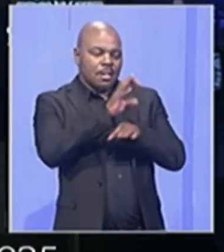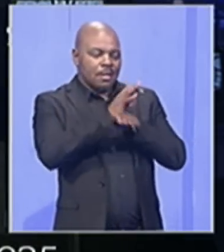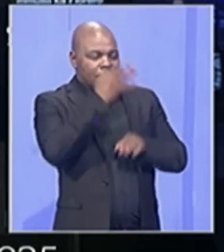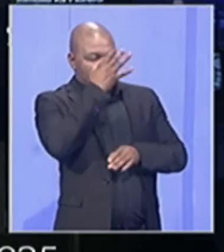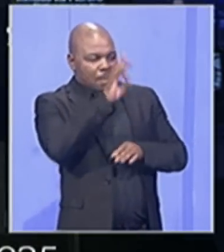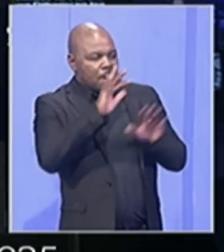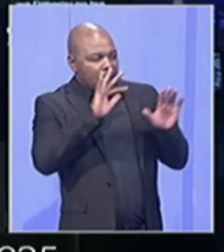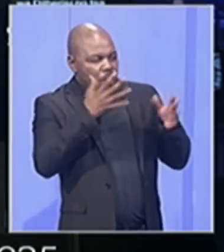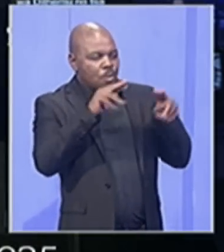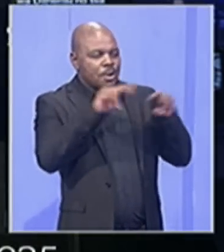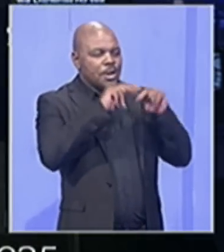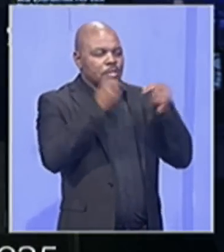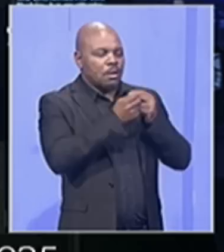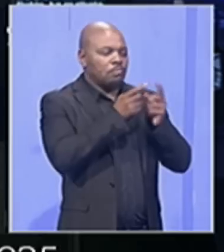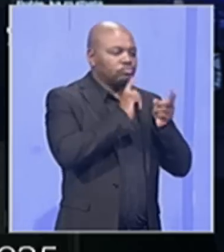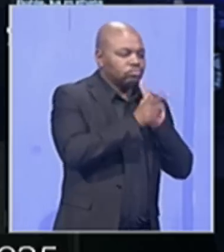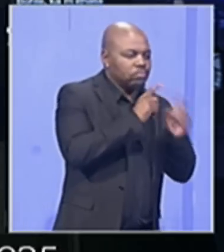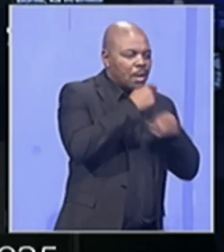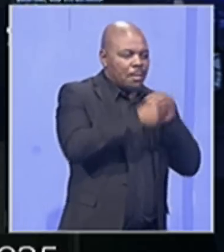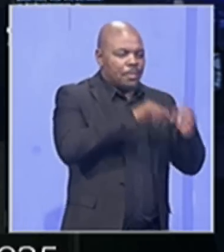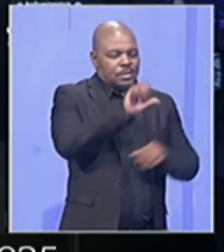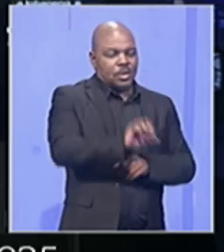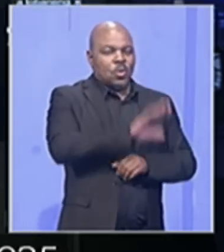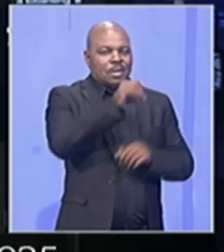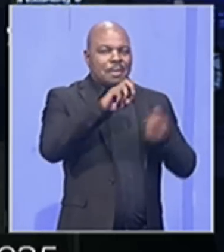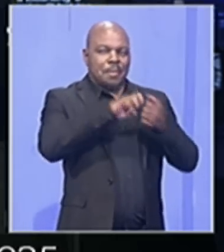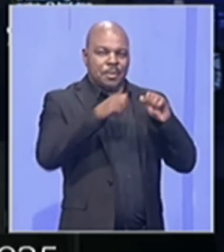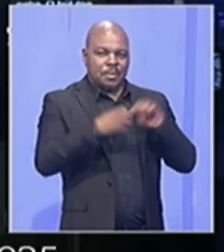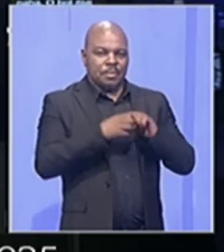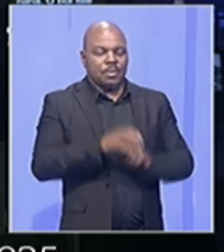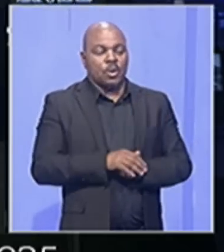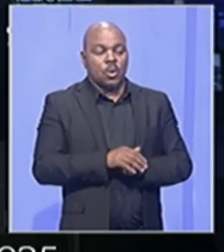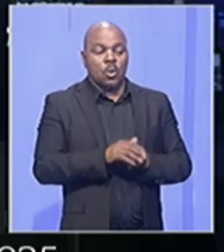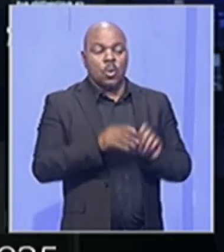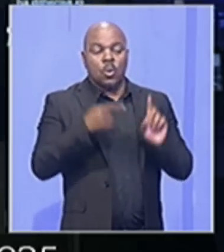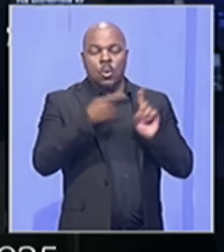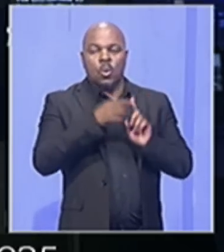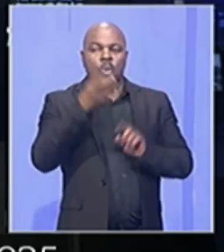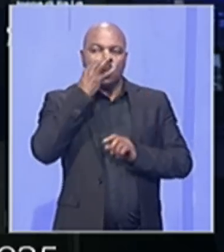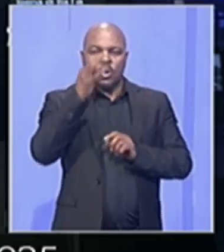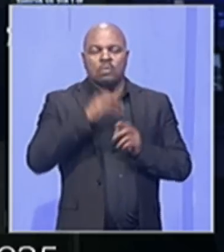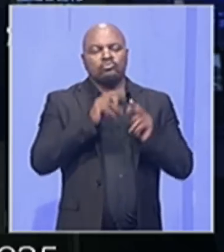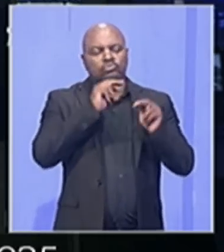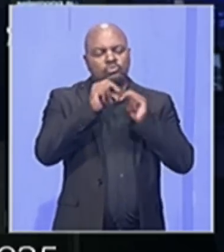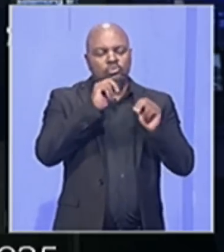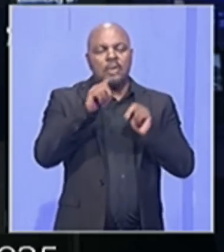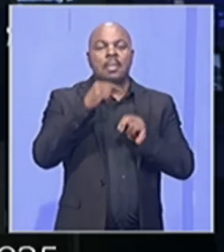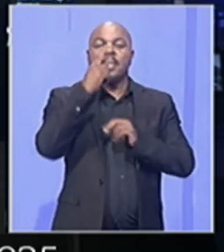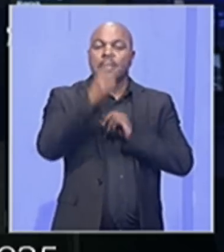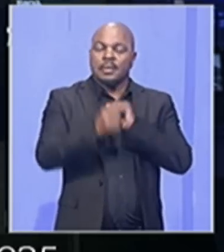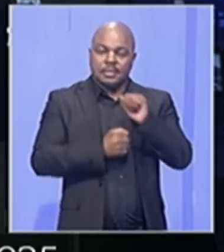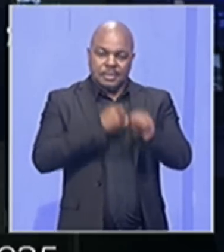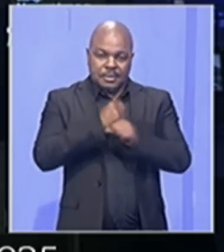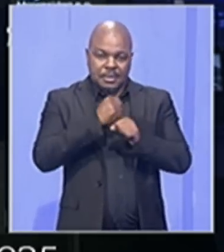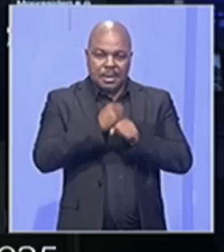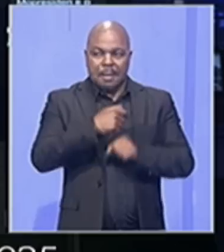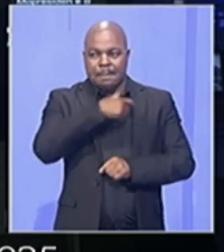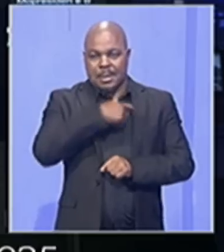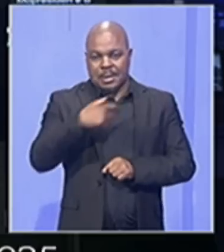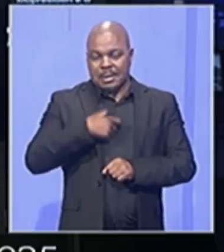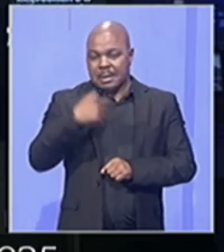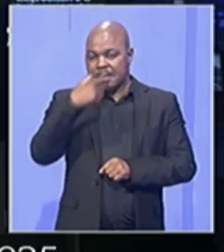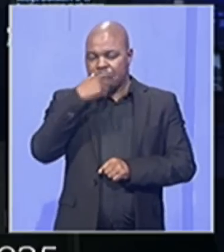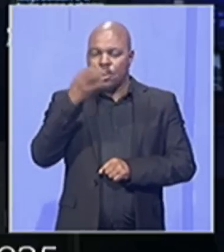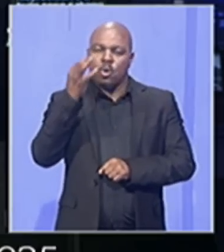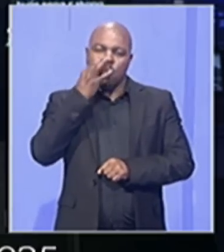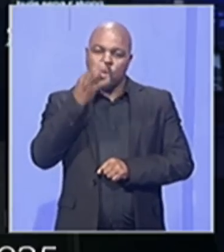tsa bohle ka mathata a tobaneng le naha. O boletsa ditherisano tsena di tla ba selemong se tlang. Mopresidente Cyril Ramaphosa o